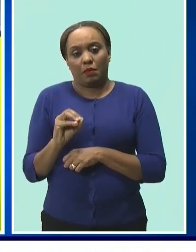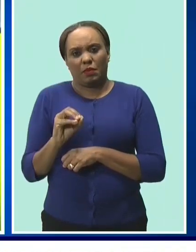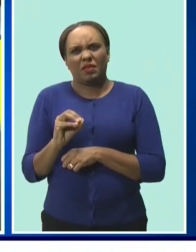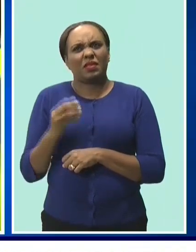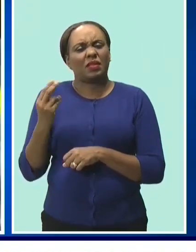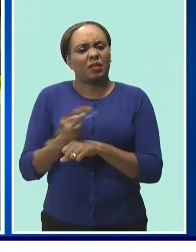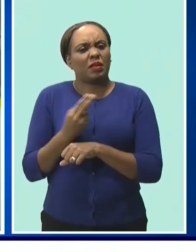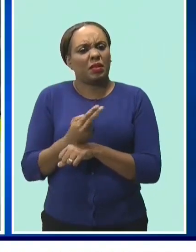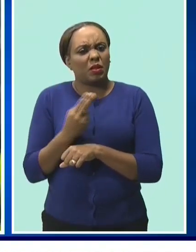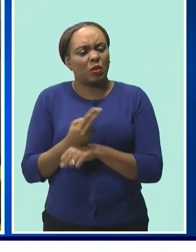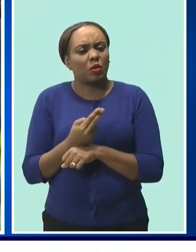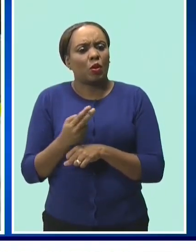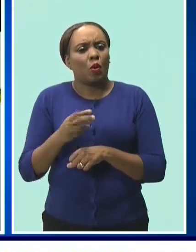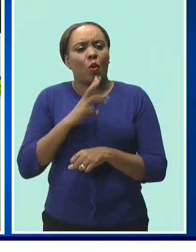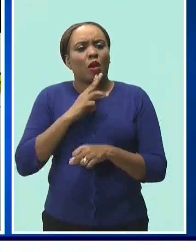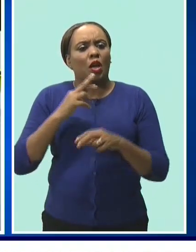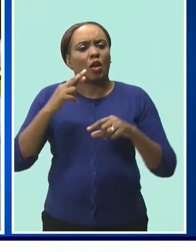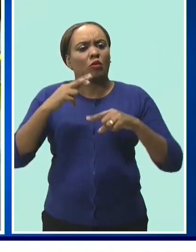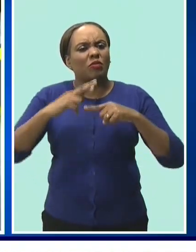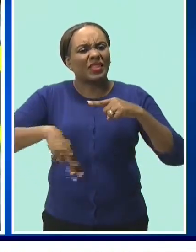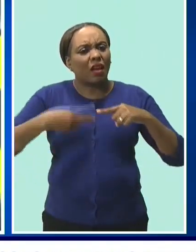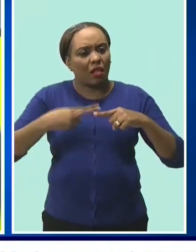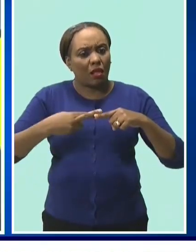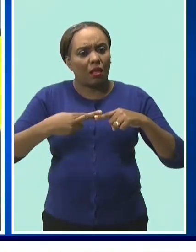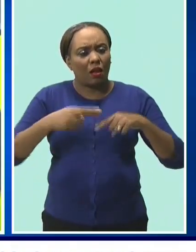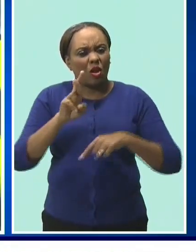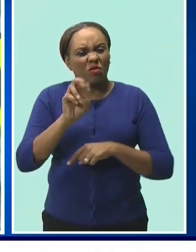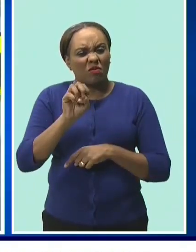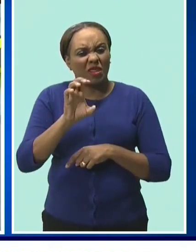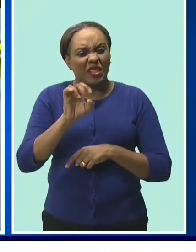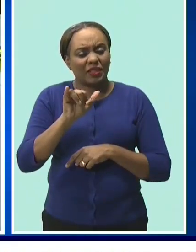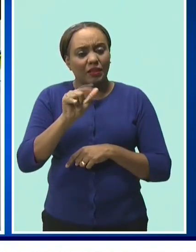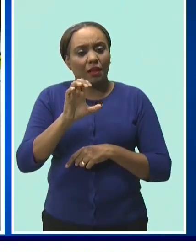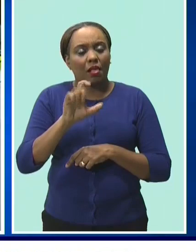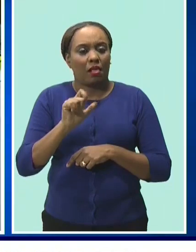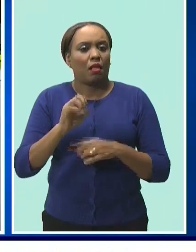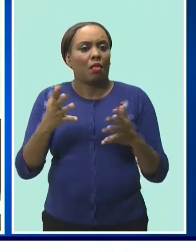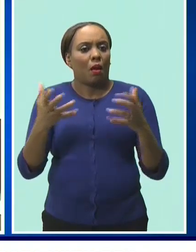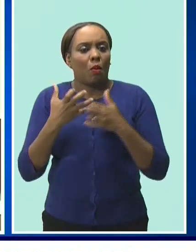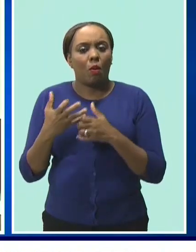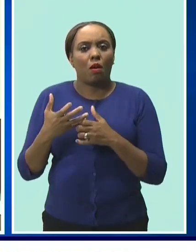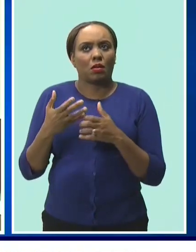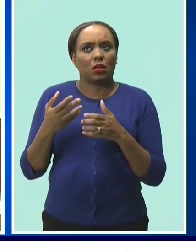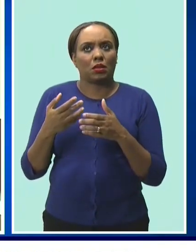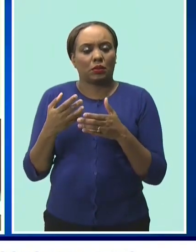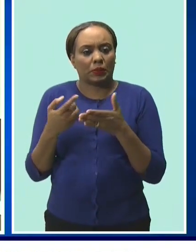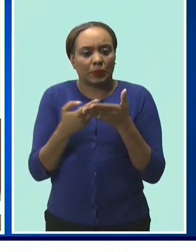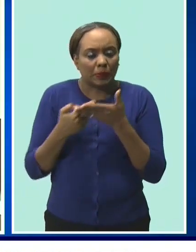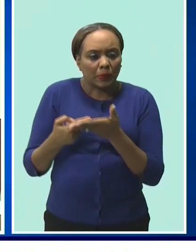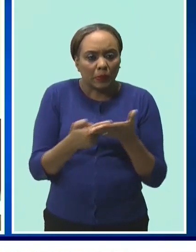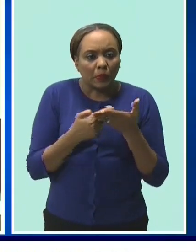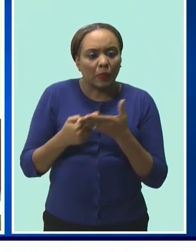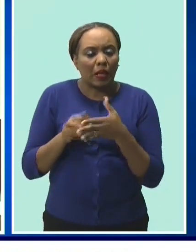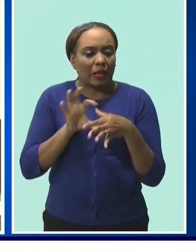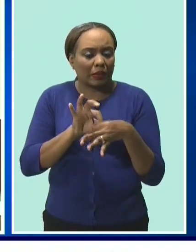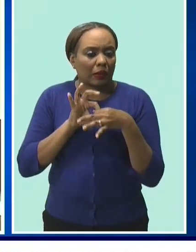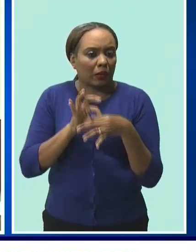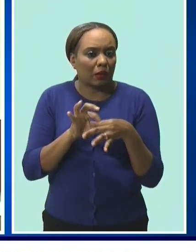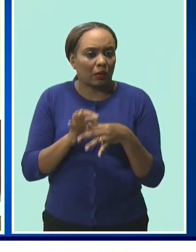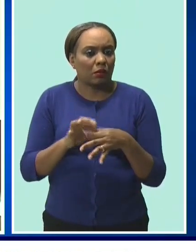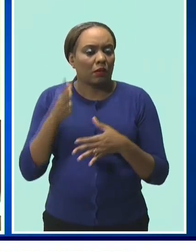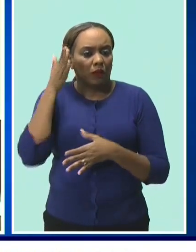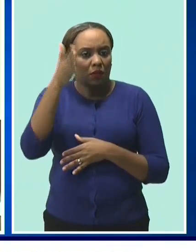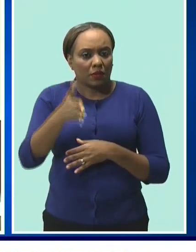non-potable use, Minister Abrams says he looks forward to collaborating in future ventures. On the surface of it, it appears to